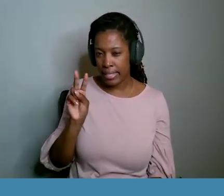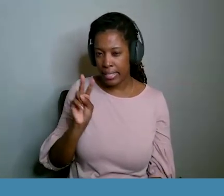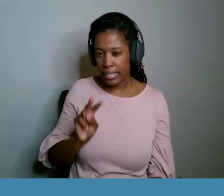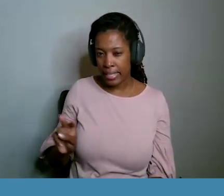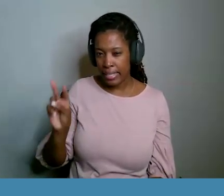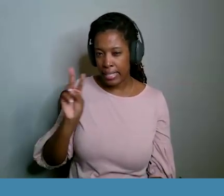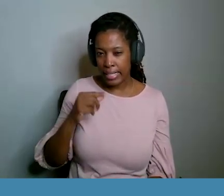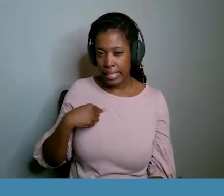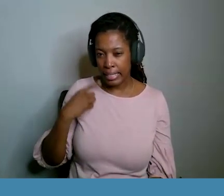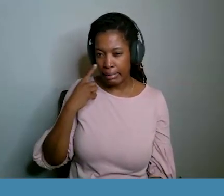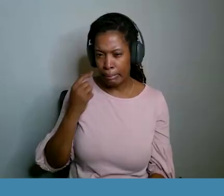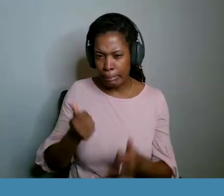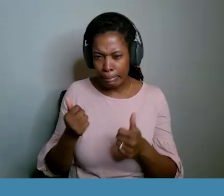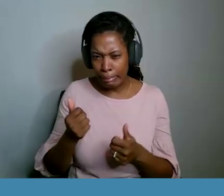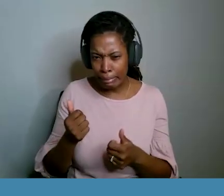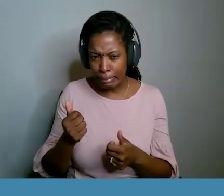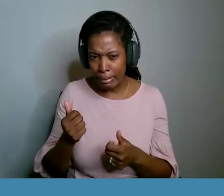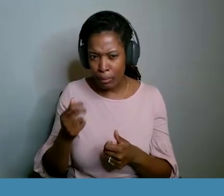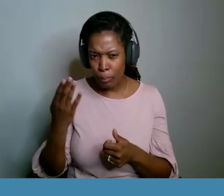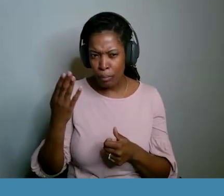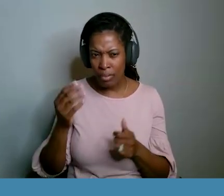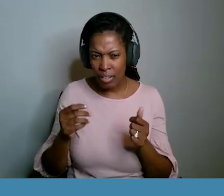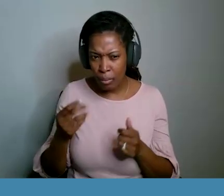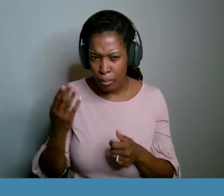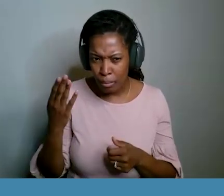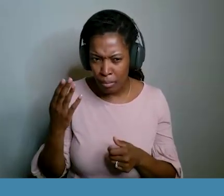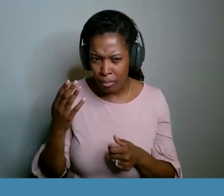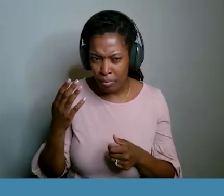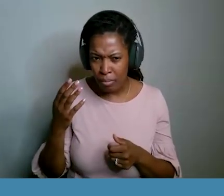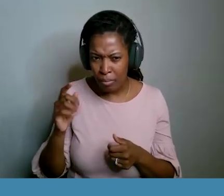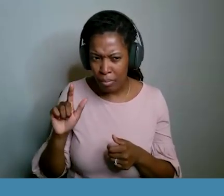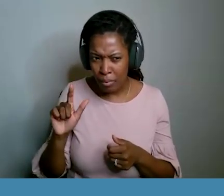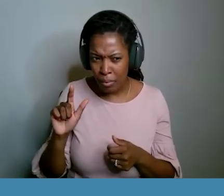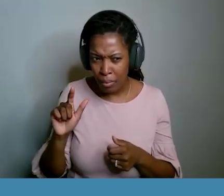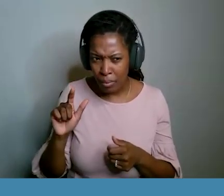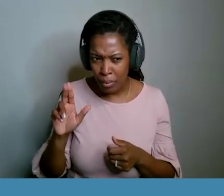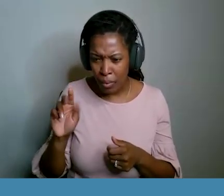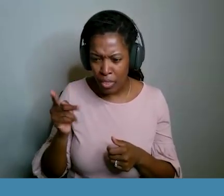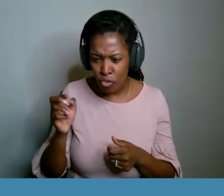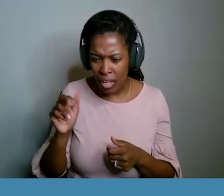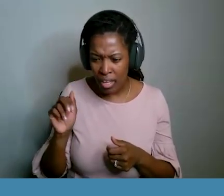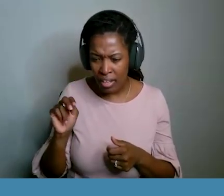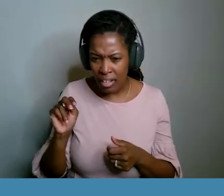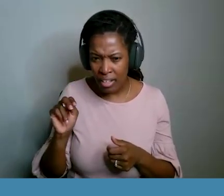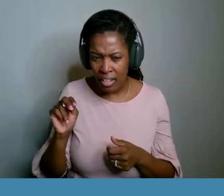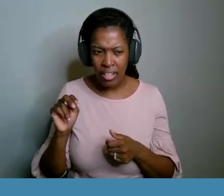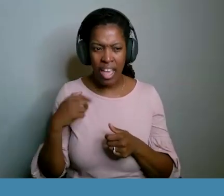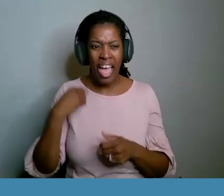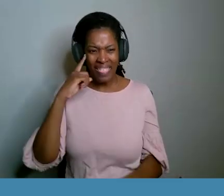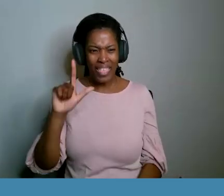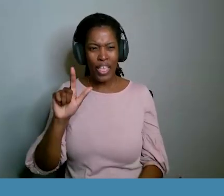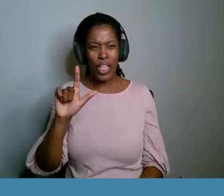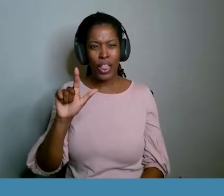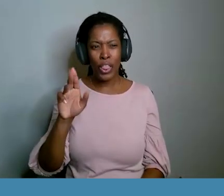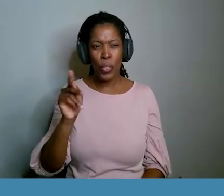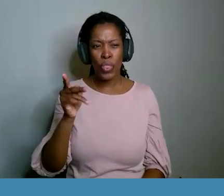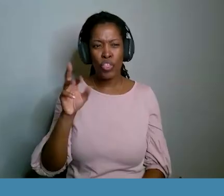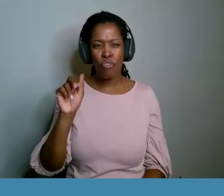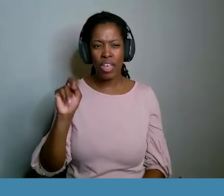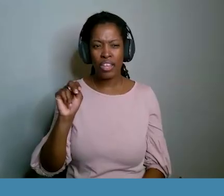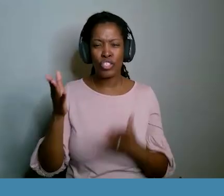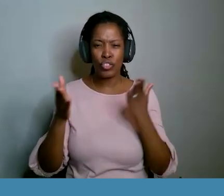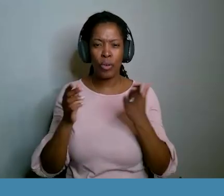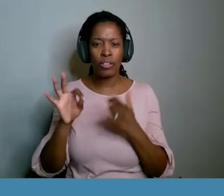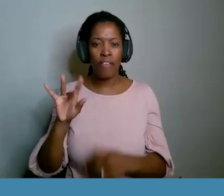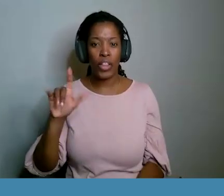I think, let me see. It is no, are we Lutheran? I think we are the Lutheran Services of Florida,